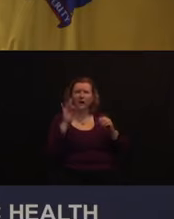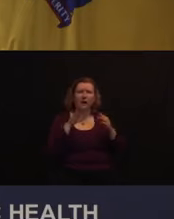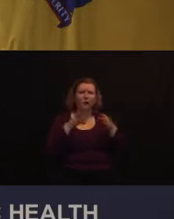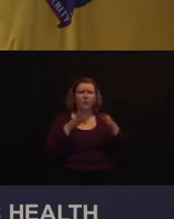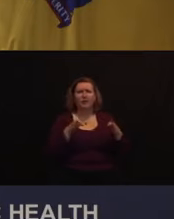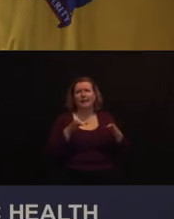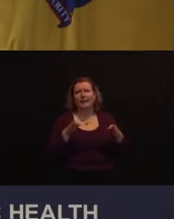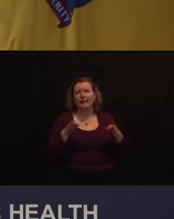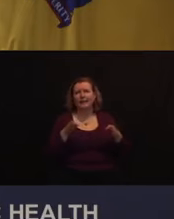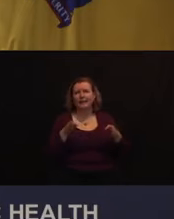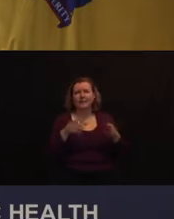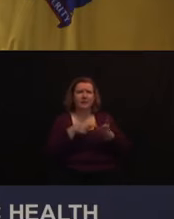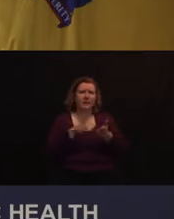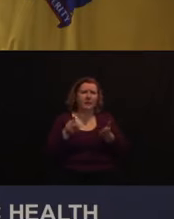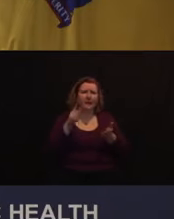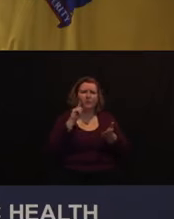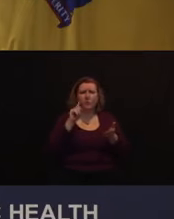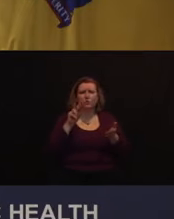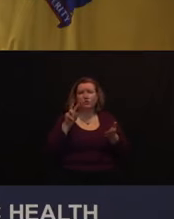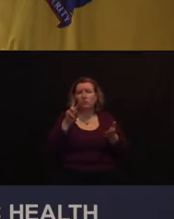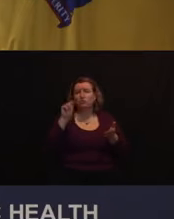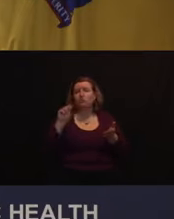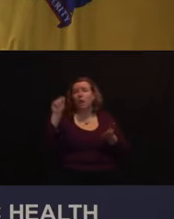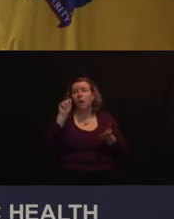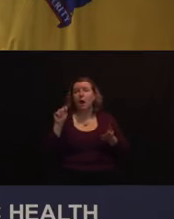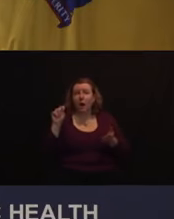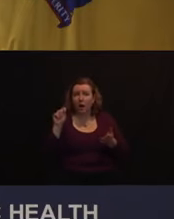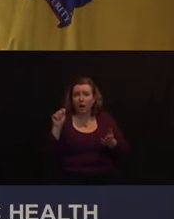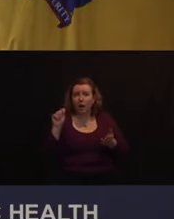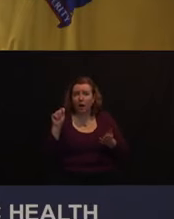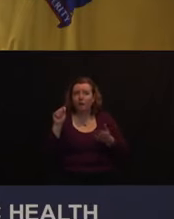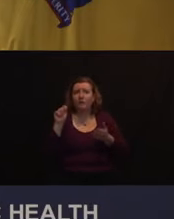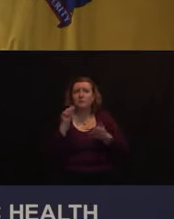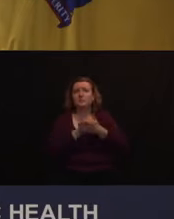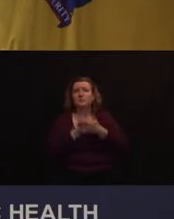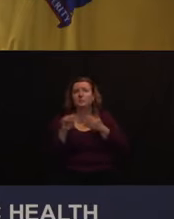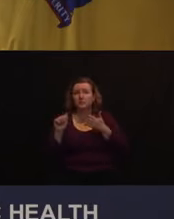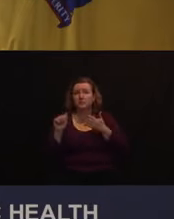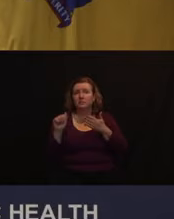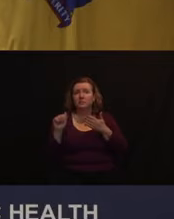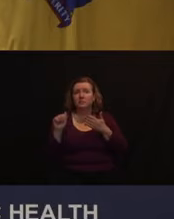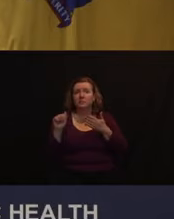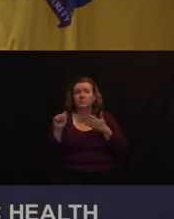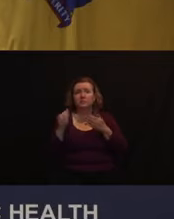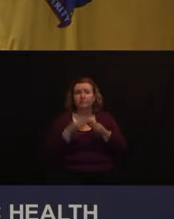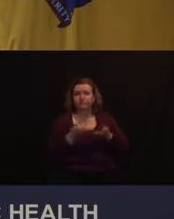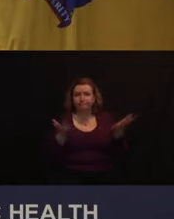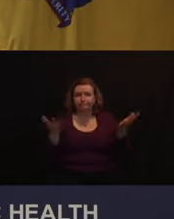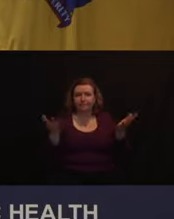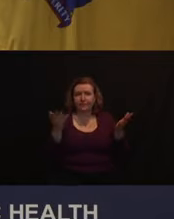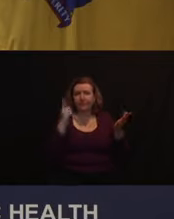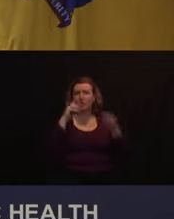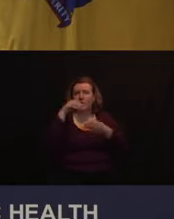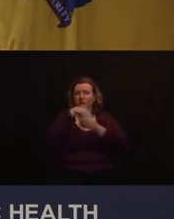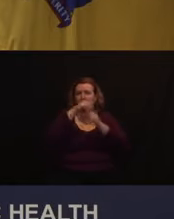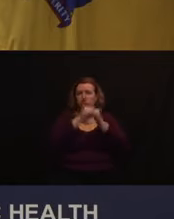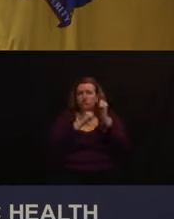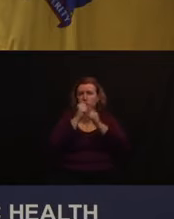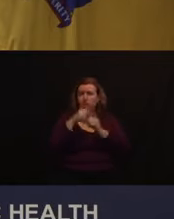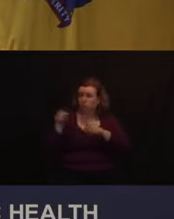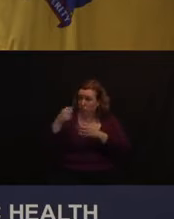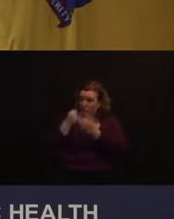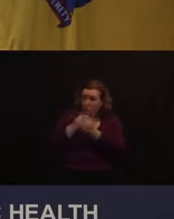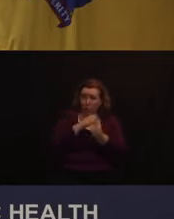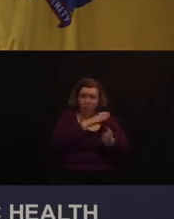this infrastructure plan. You're vocal about the deduction cap. Are you aligning yourself with the congressman as far as getting rid of